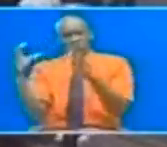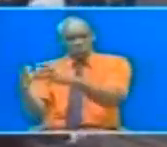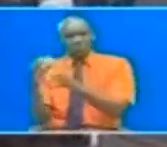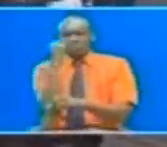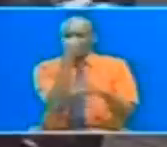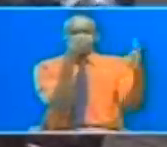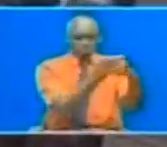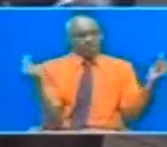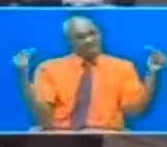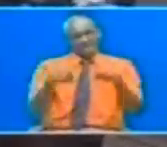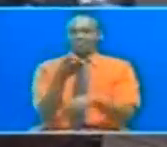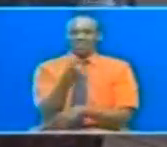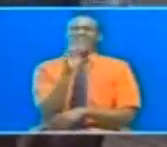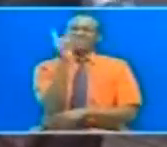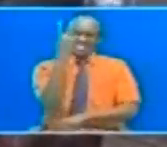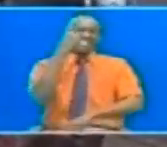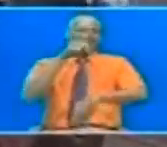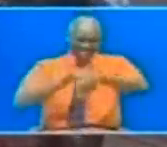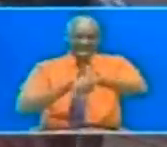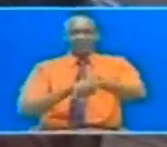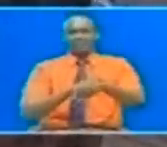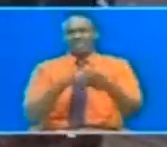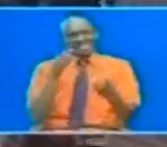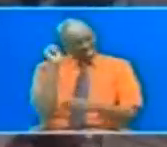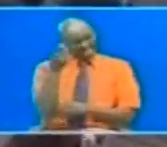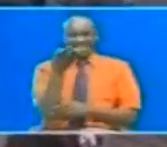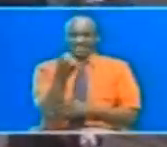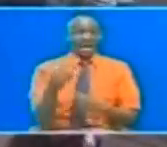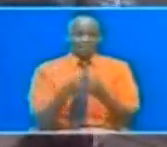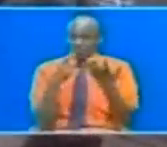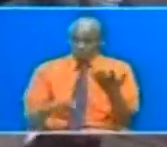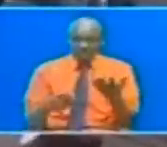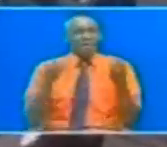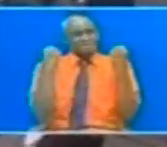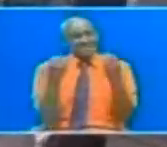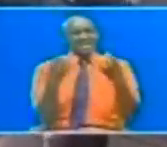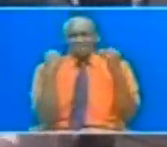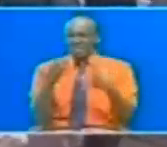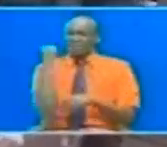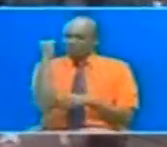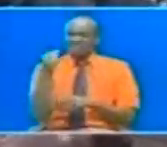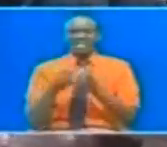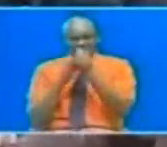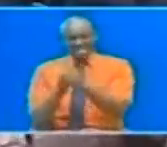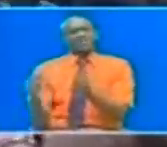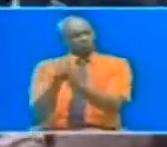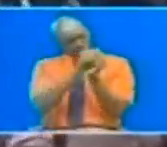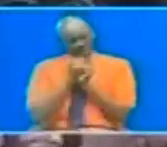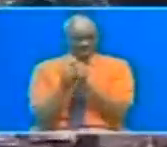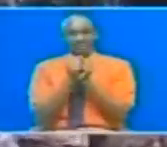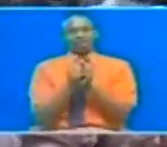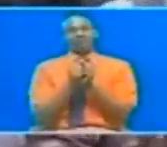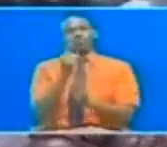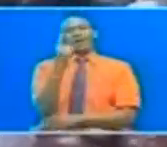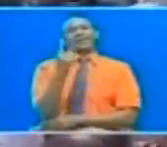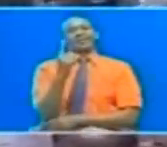And for the first time in the country of in Kenya, we saw all our political leaders uniting in